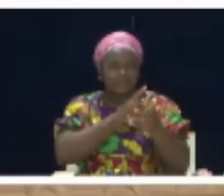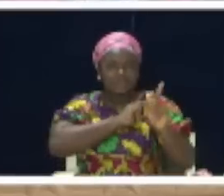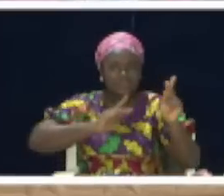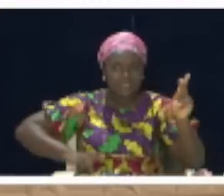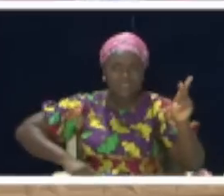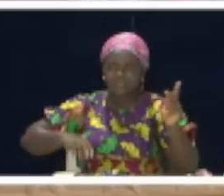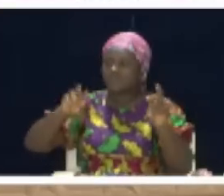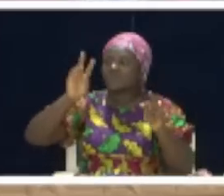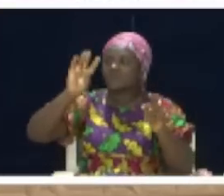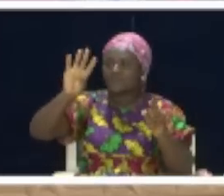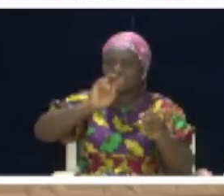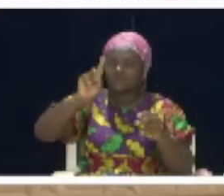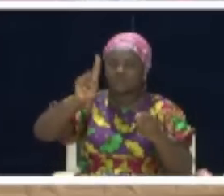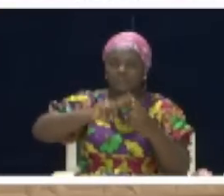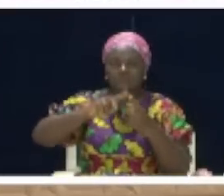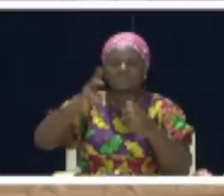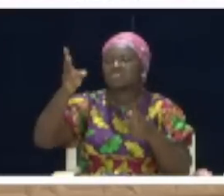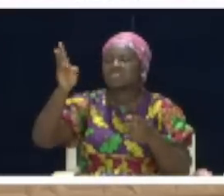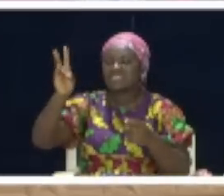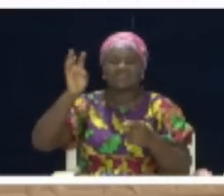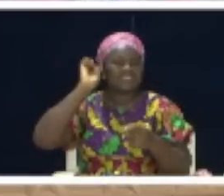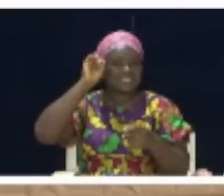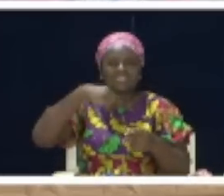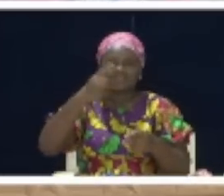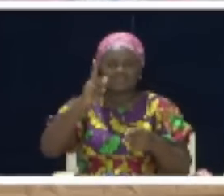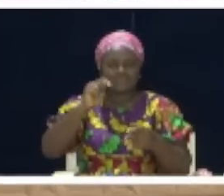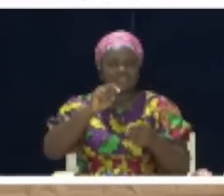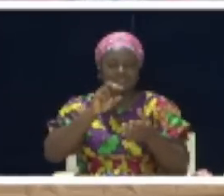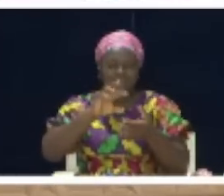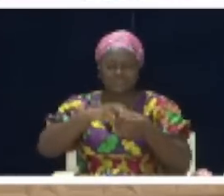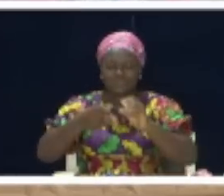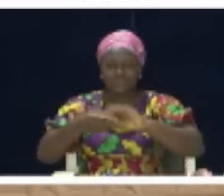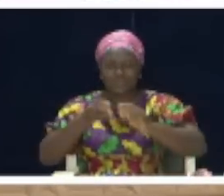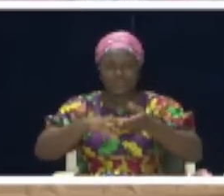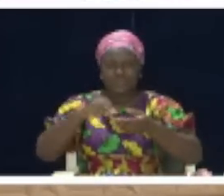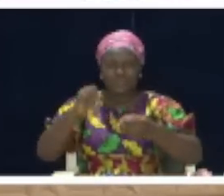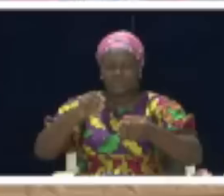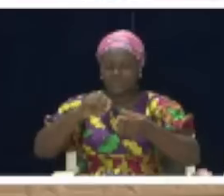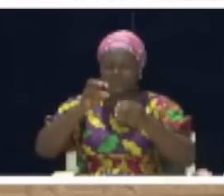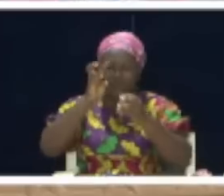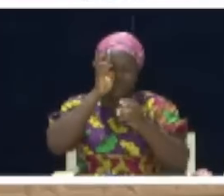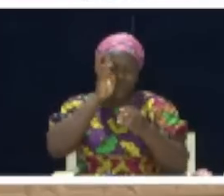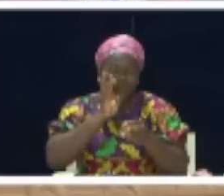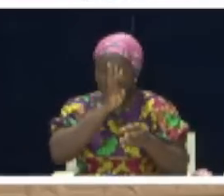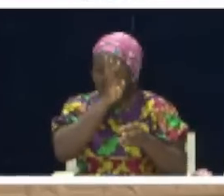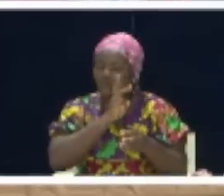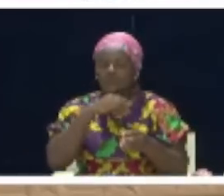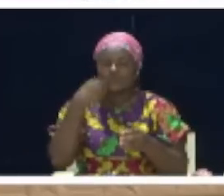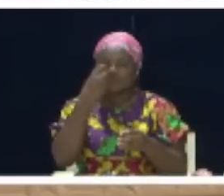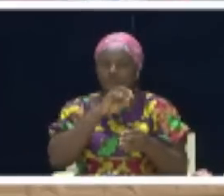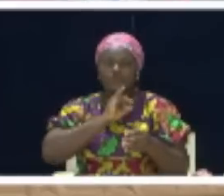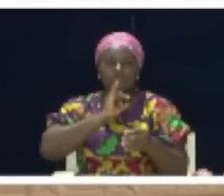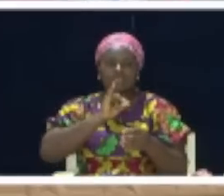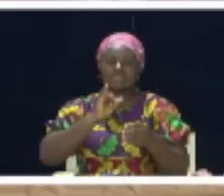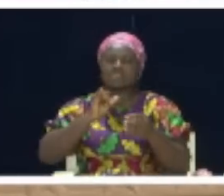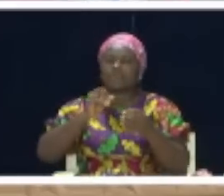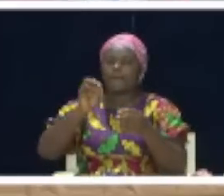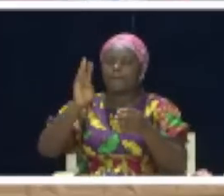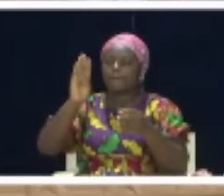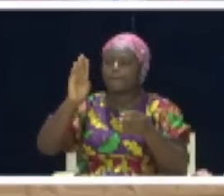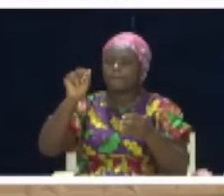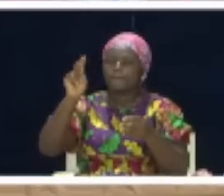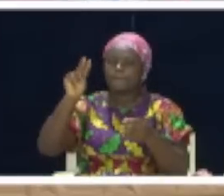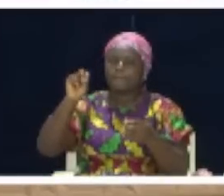1 to 7, it tells you the story of a widow who was bankrupt and went to the man of God for help.